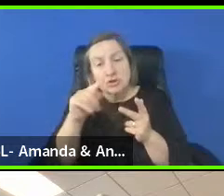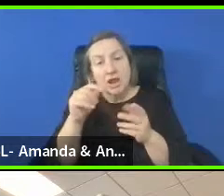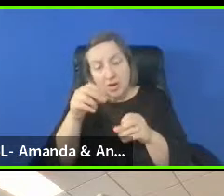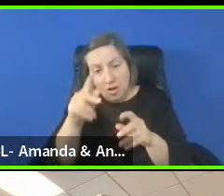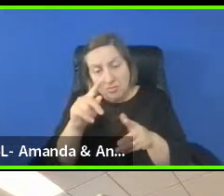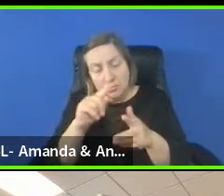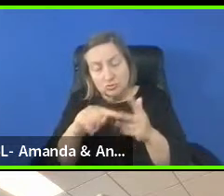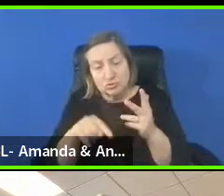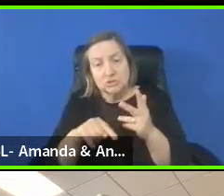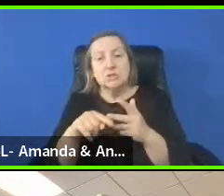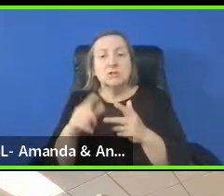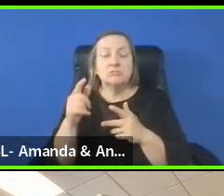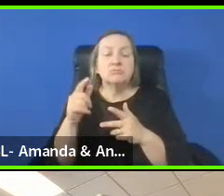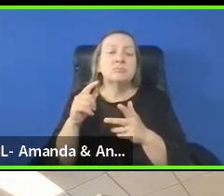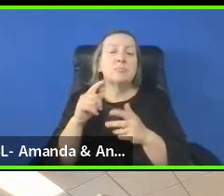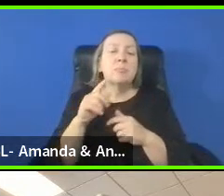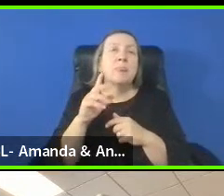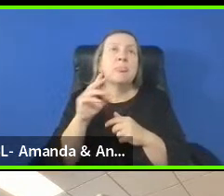And finally,